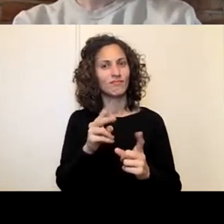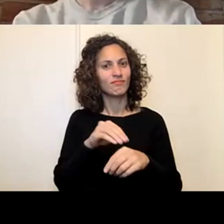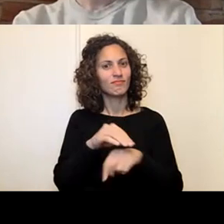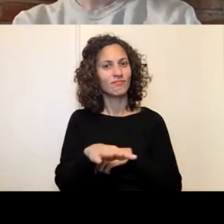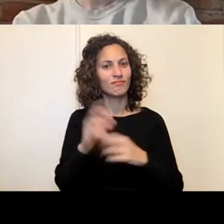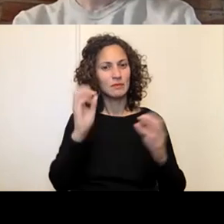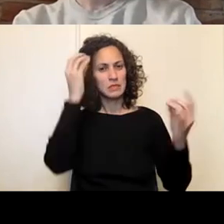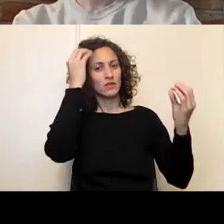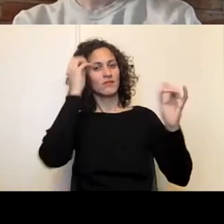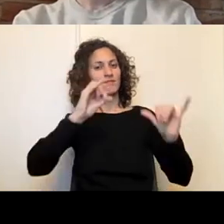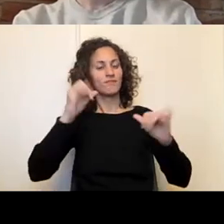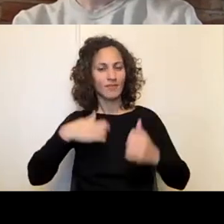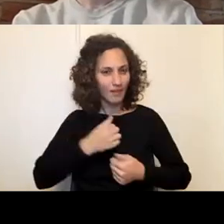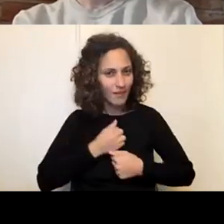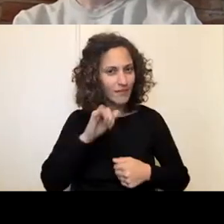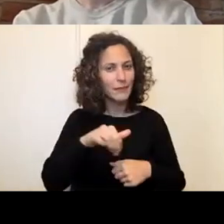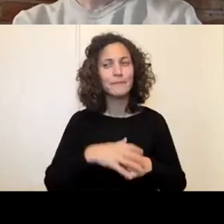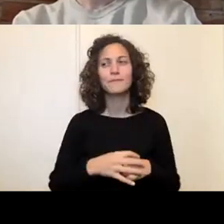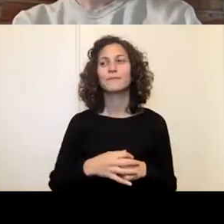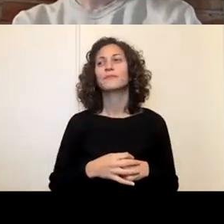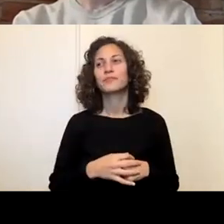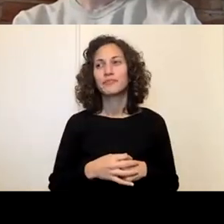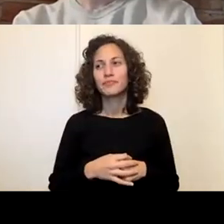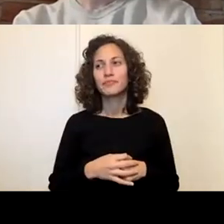love that. I'm